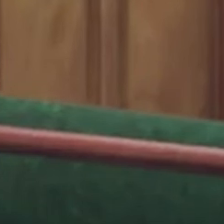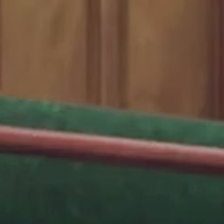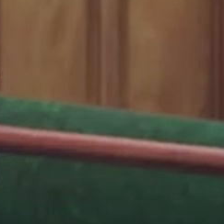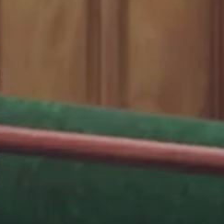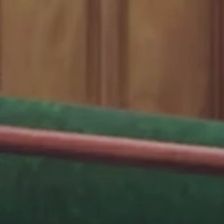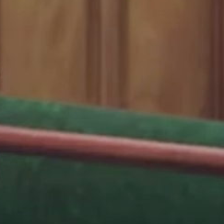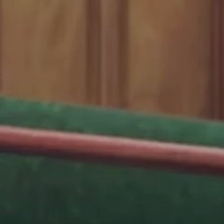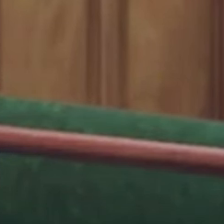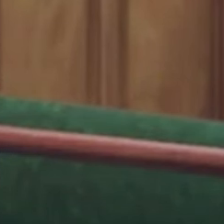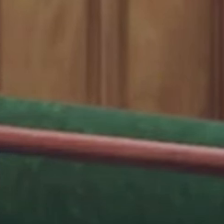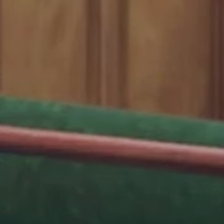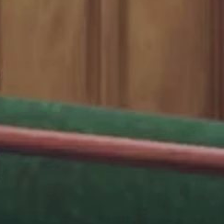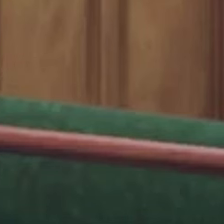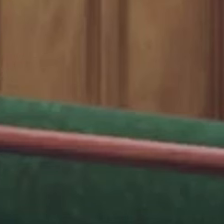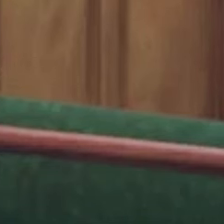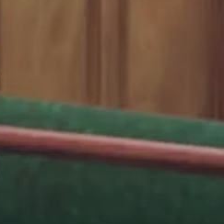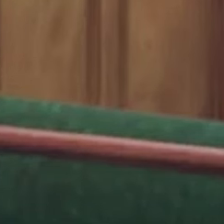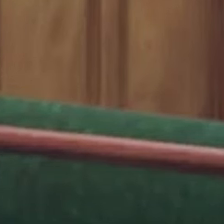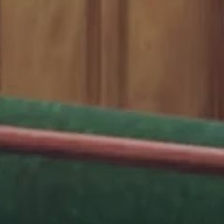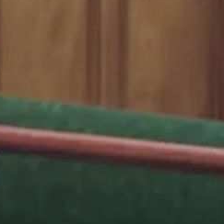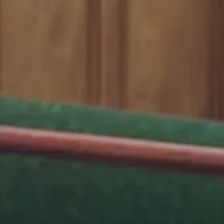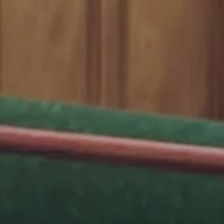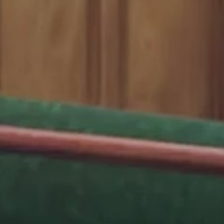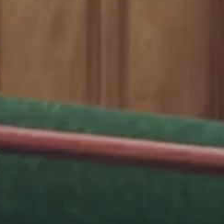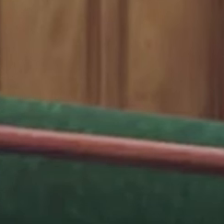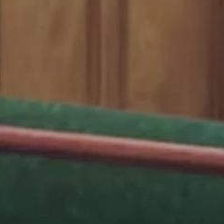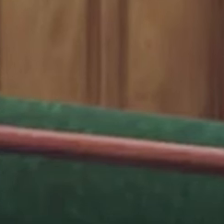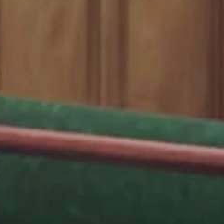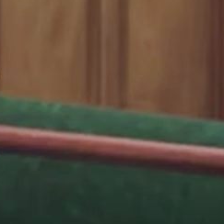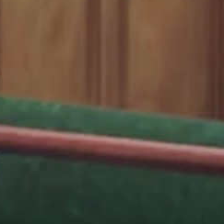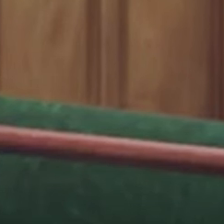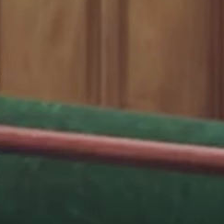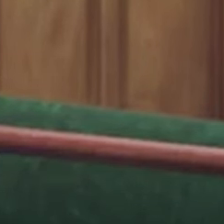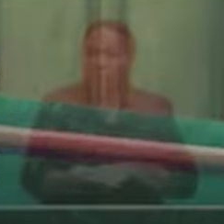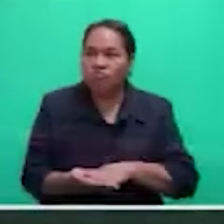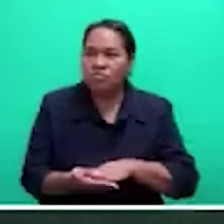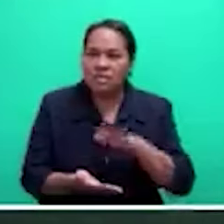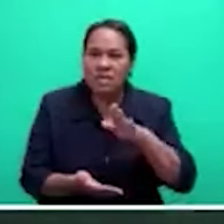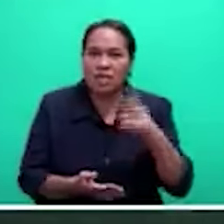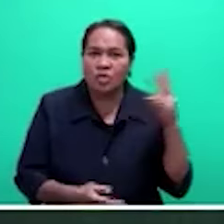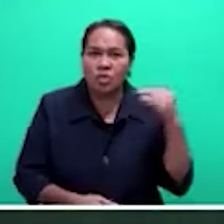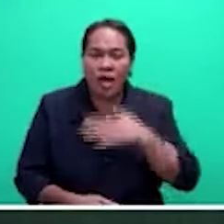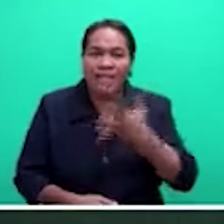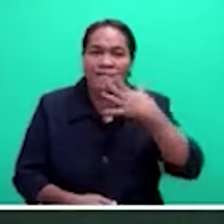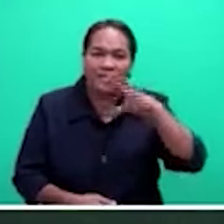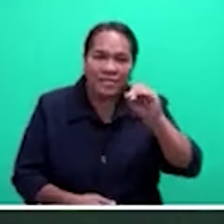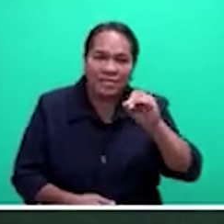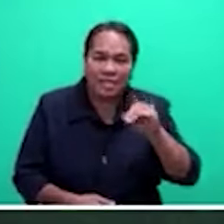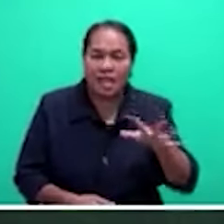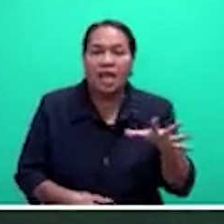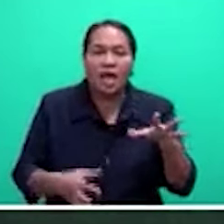registered. Crimes against women recorded a 31% increase with 252 cases received